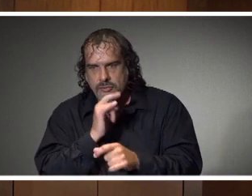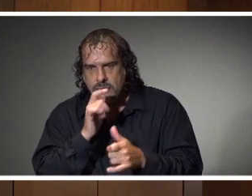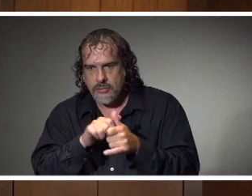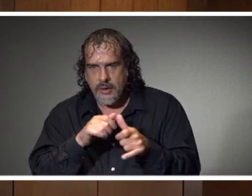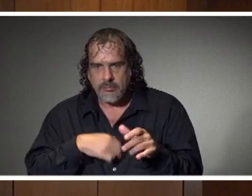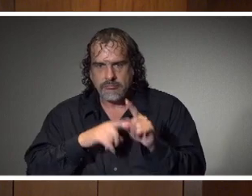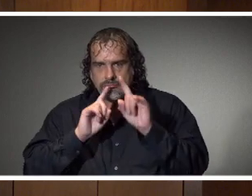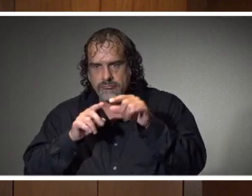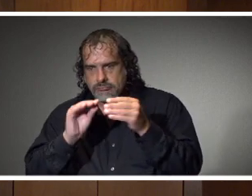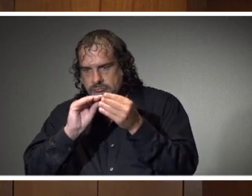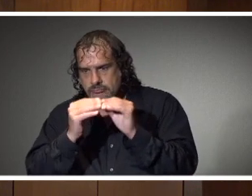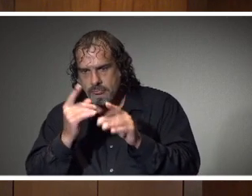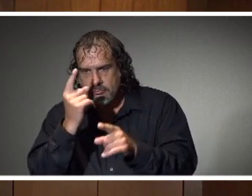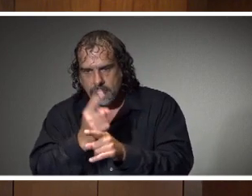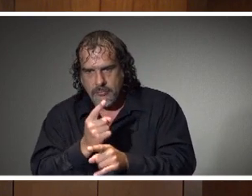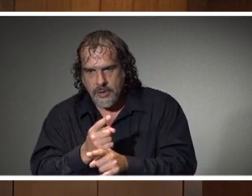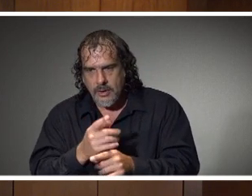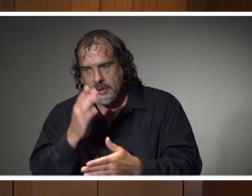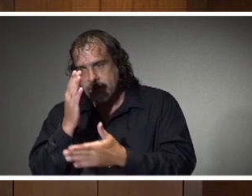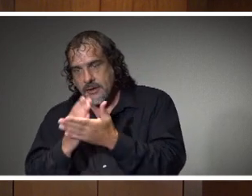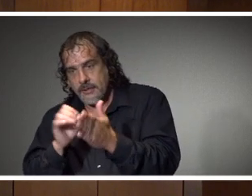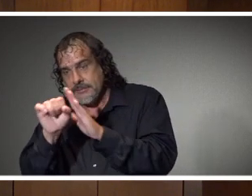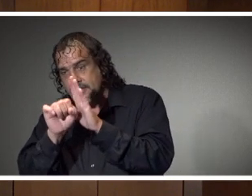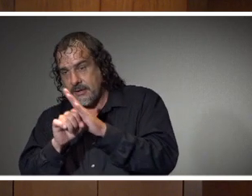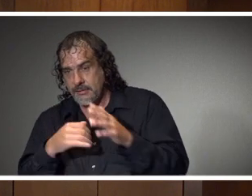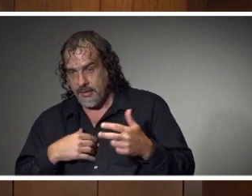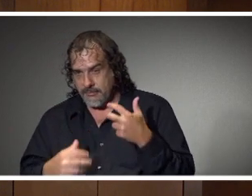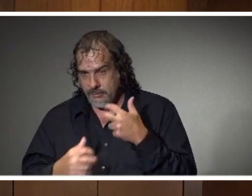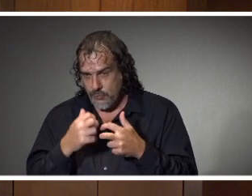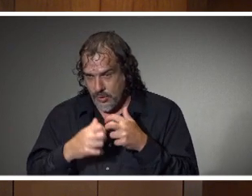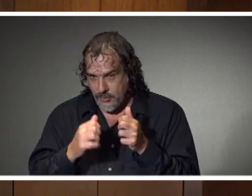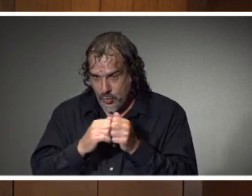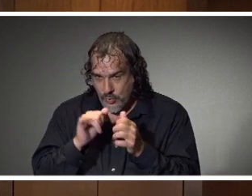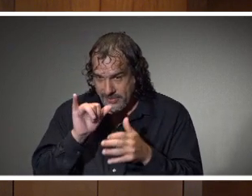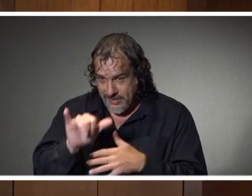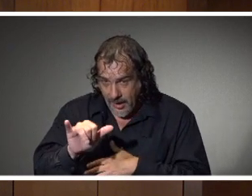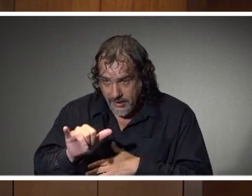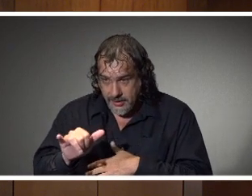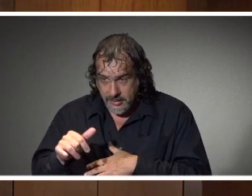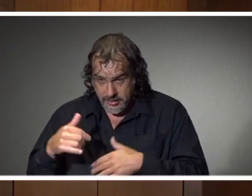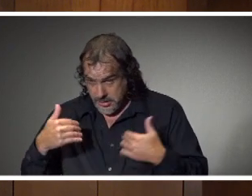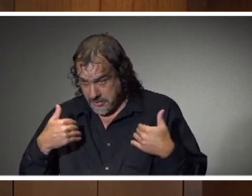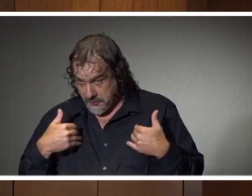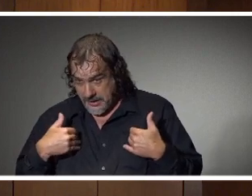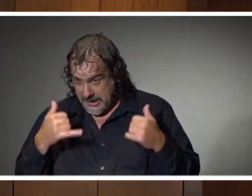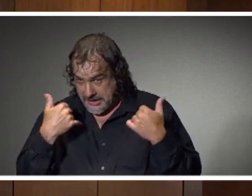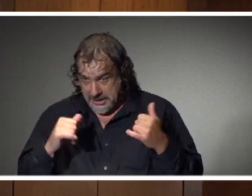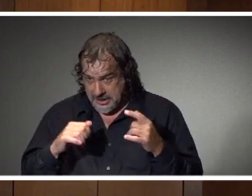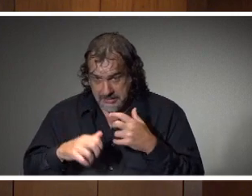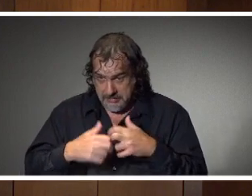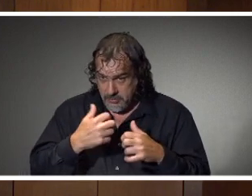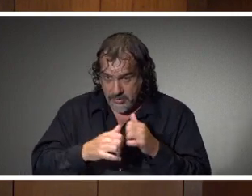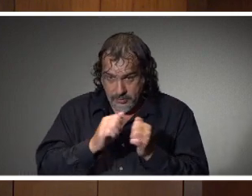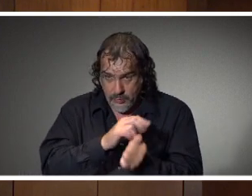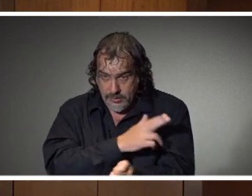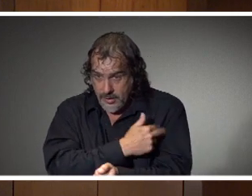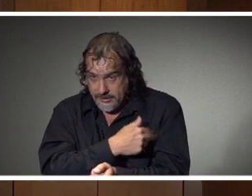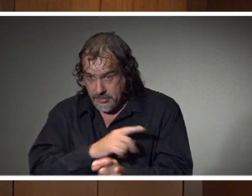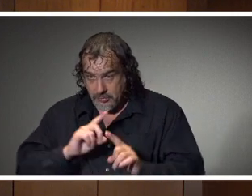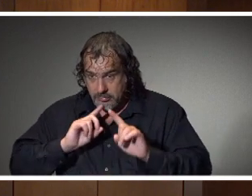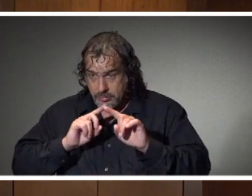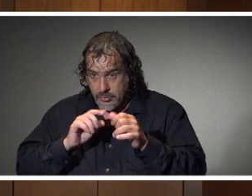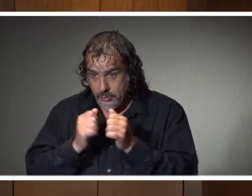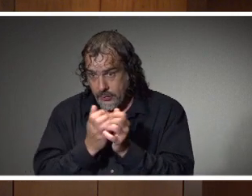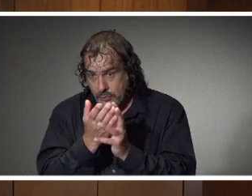there have been states that have had issues with that. Can either of you talk about whether or not we've had any issues with hospital reporting in the Magnolia State?